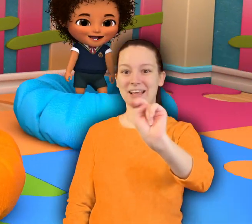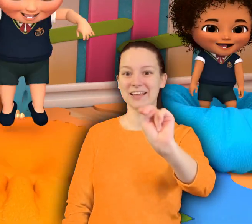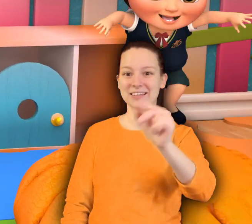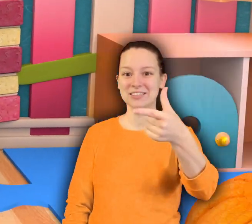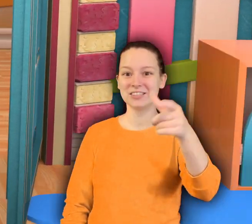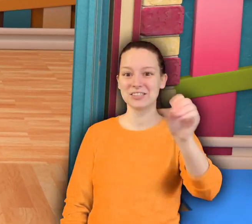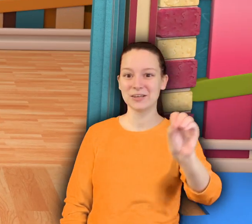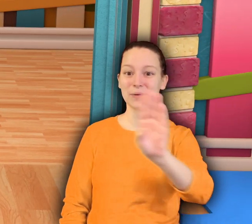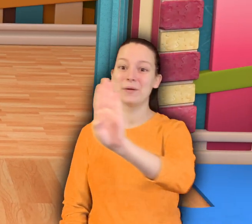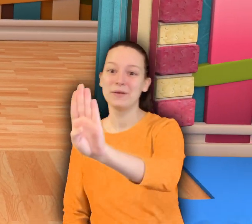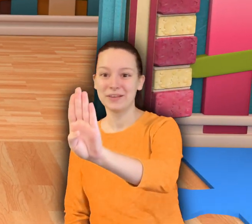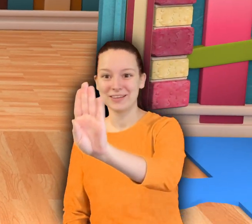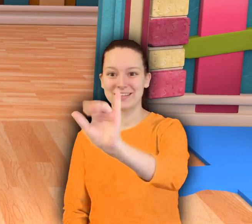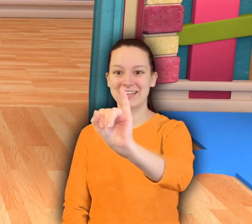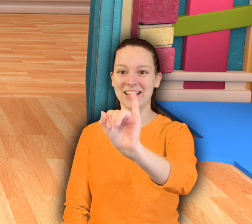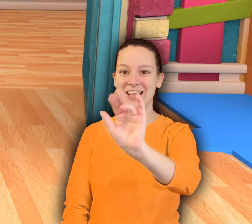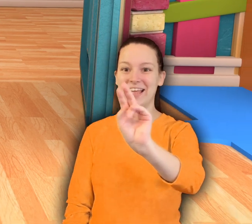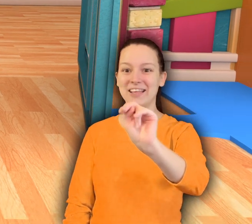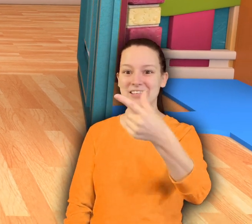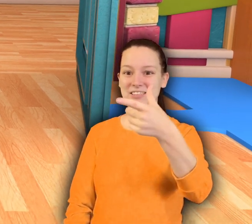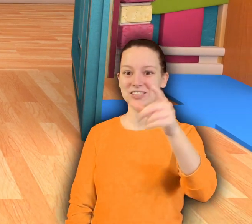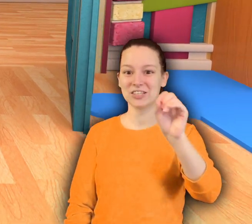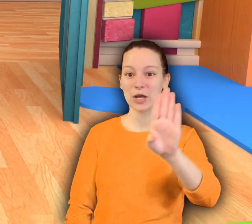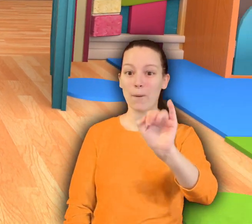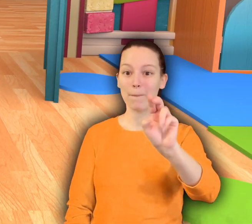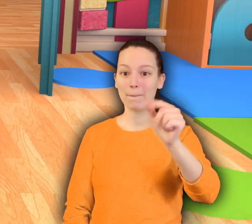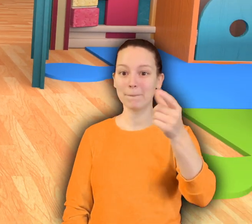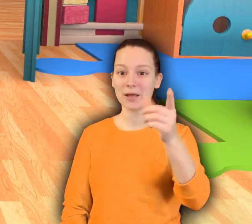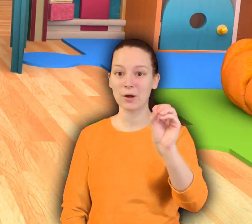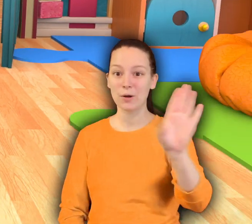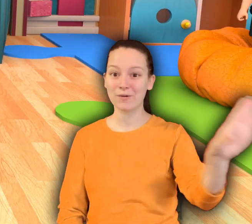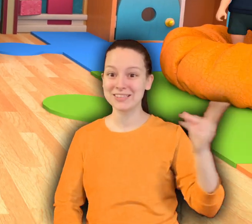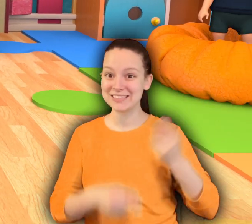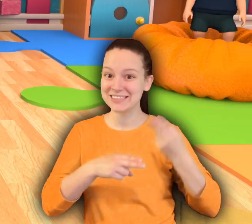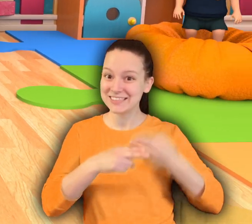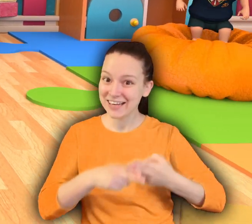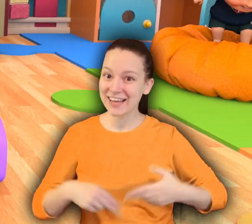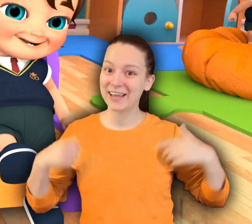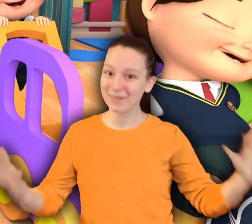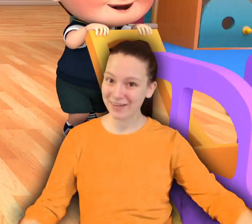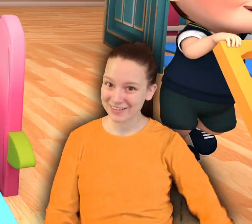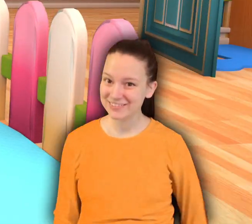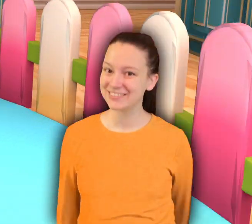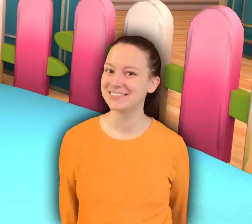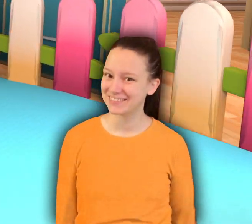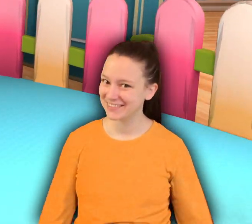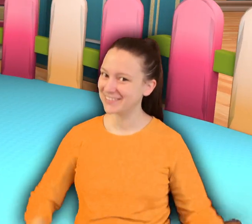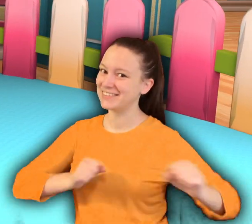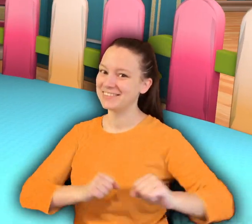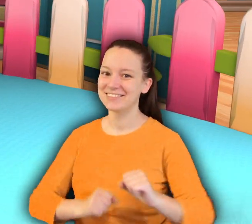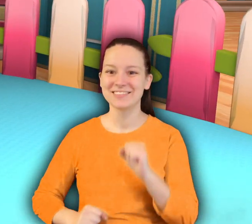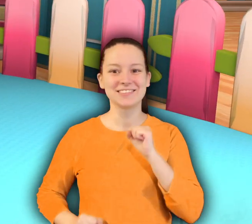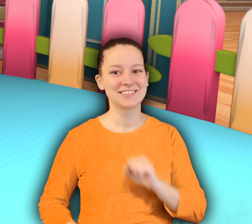-I-N-G-O, B-I-N-G-O And Bingo was his name-o